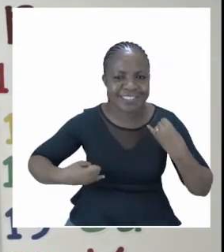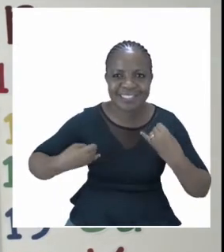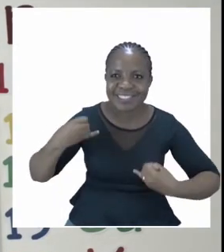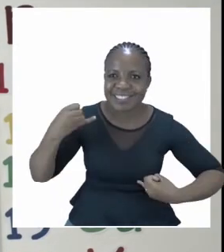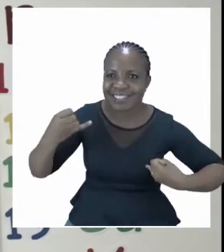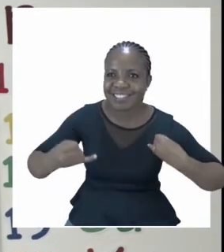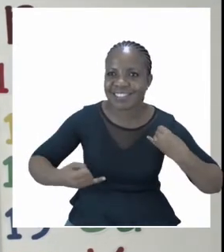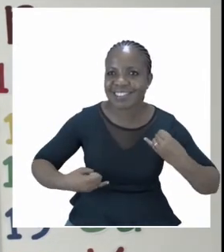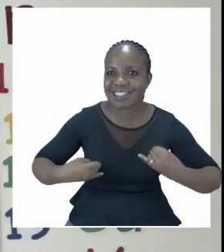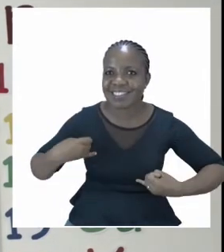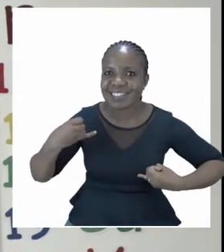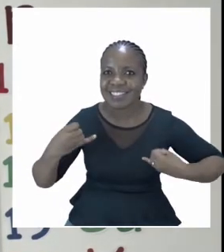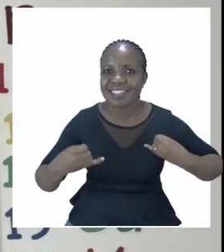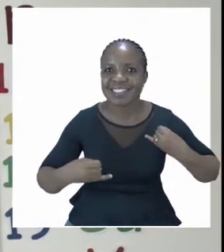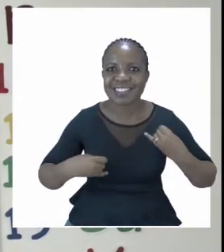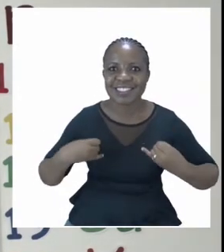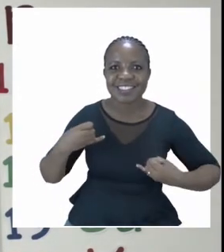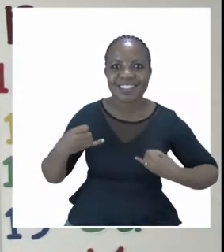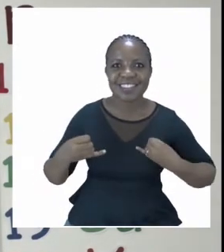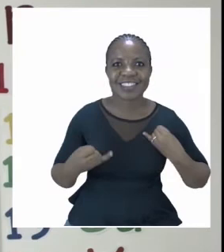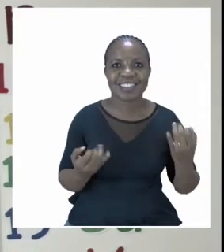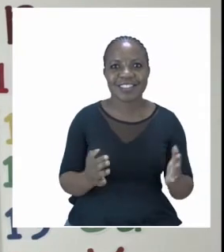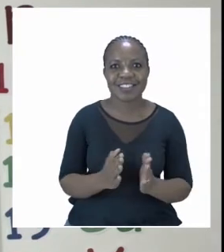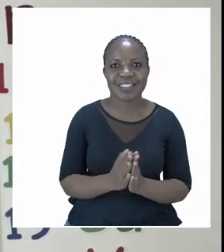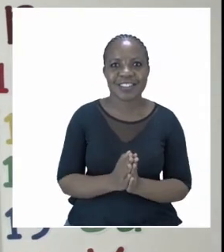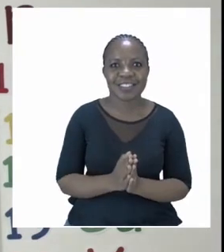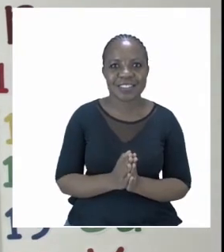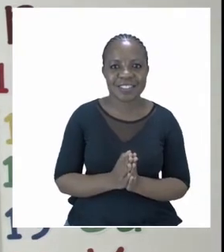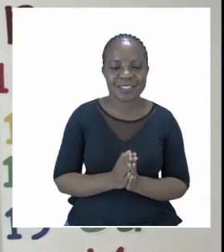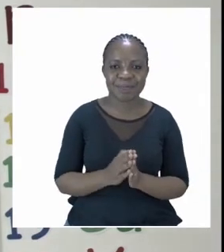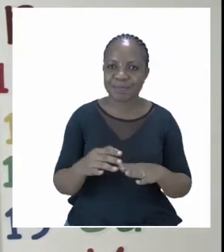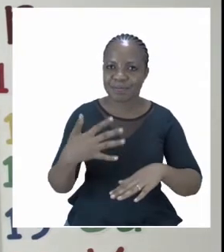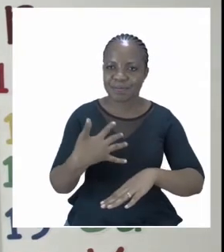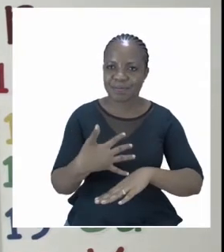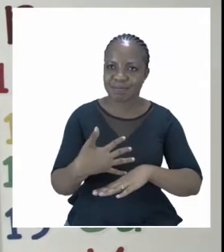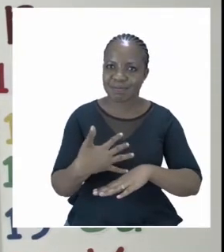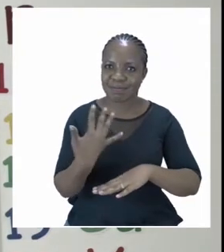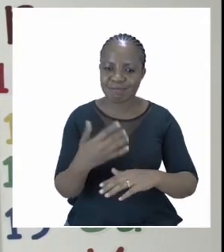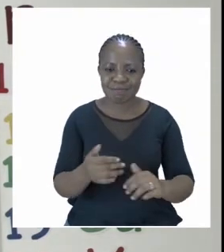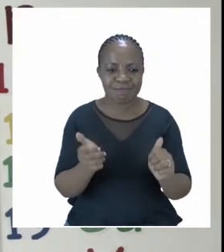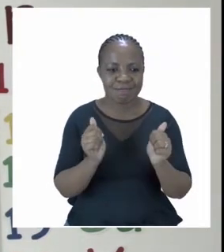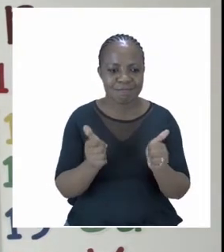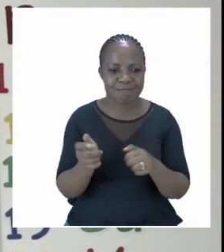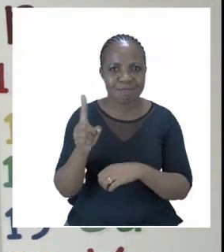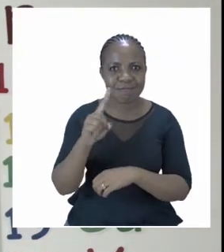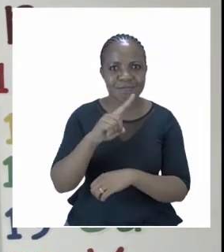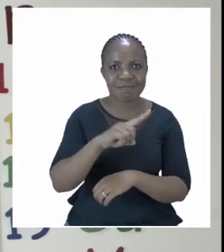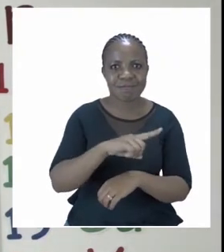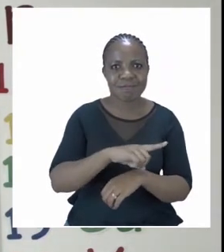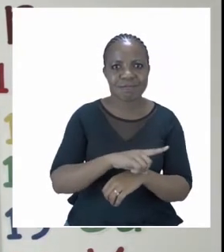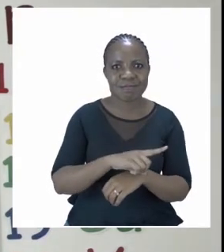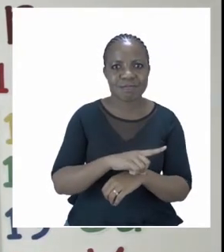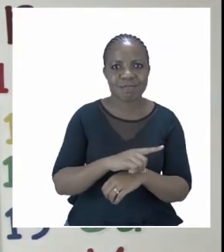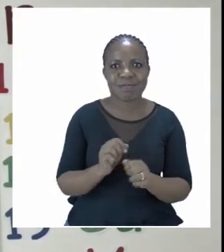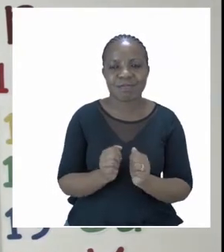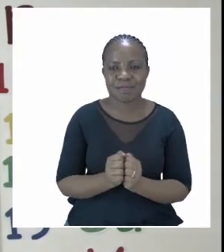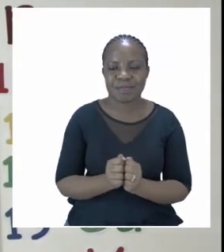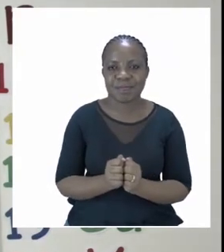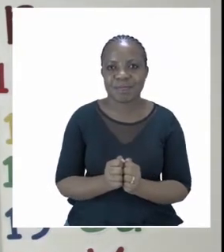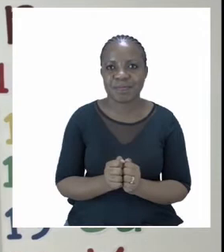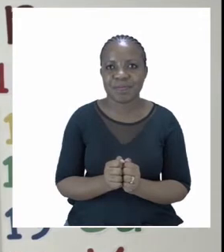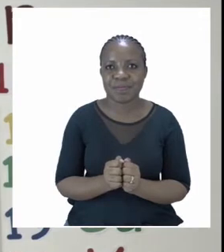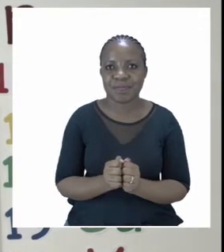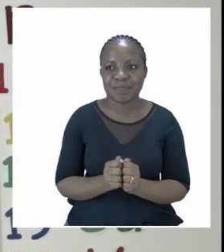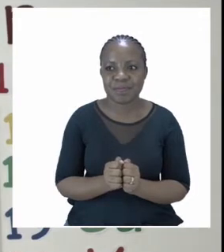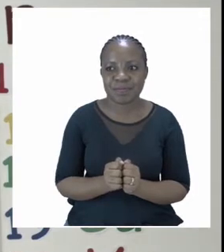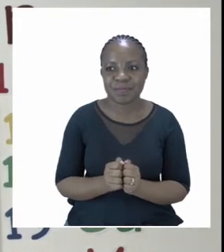like Secret Socks Friday or Civvies Day on Friday.